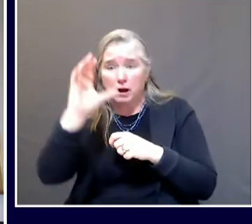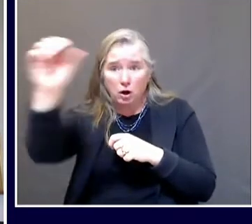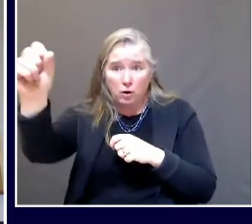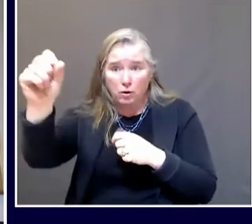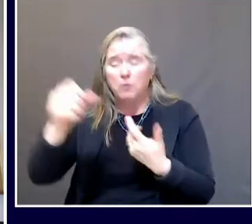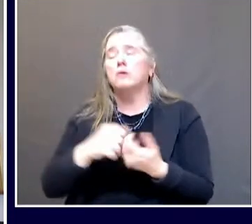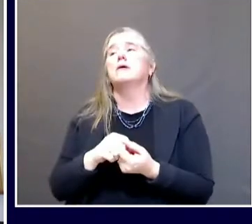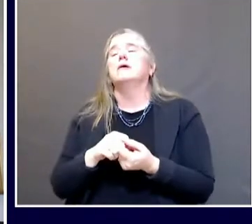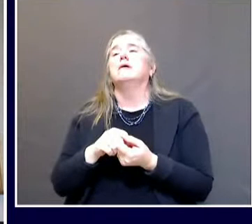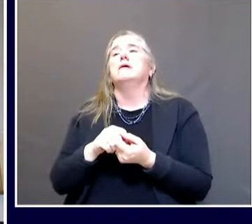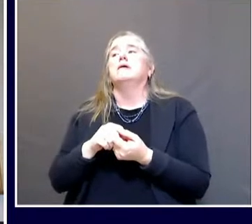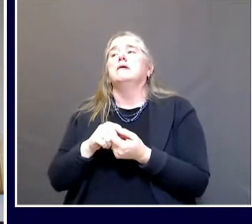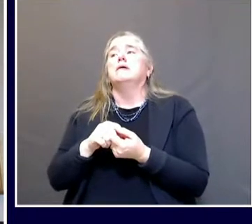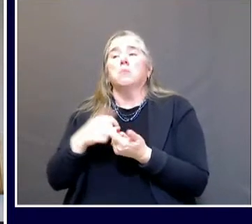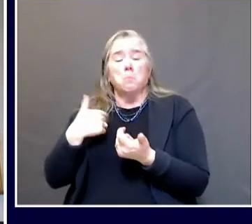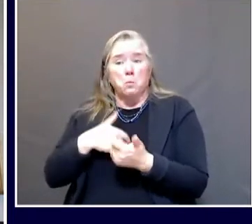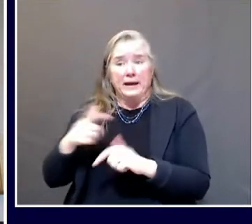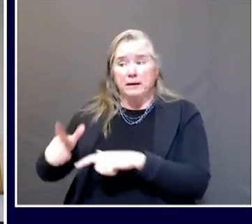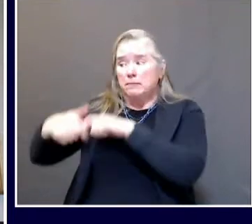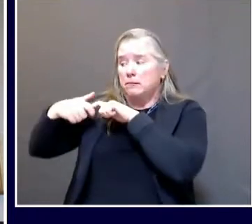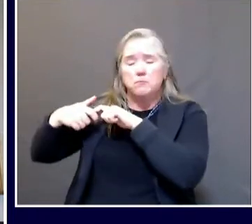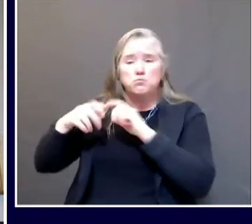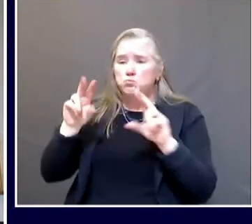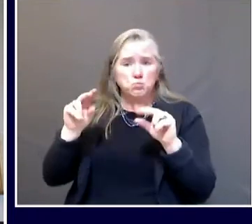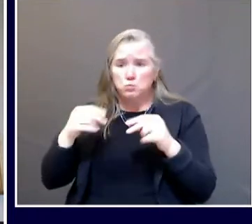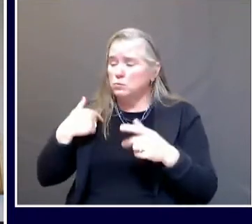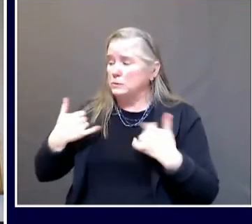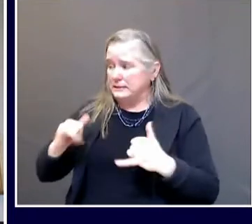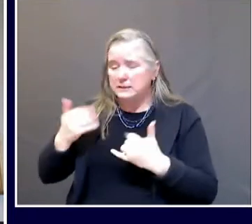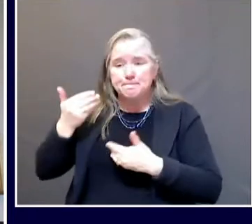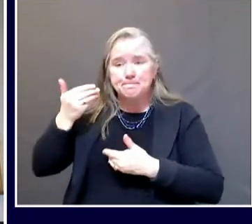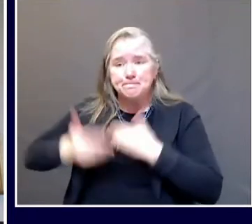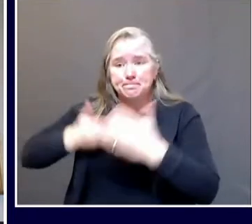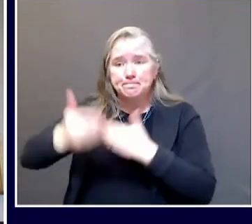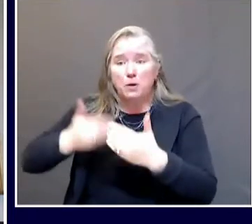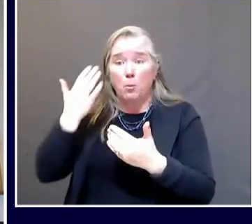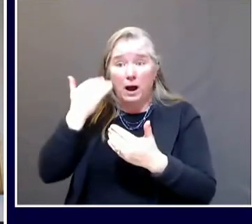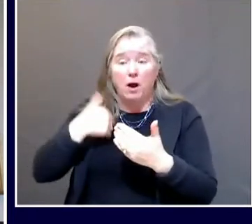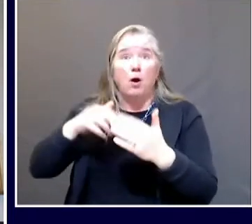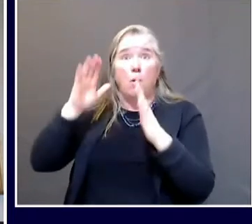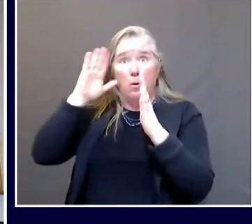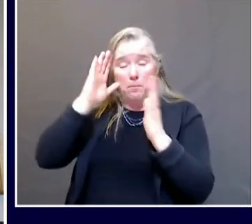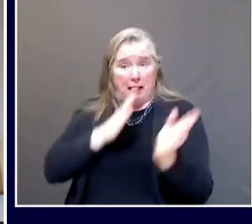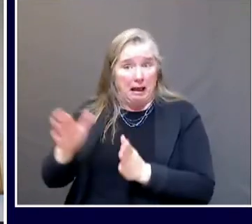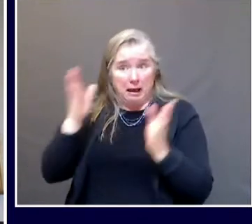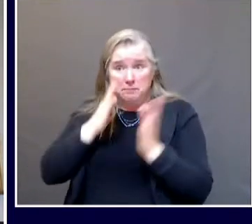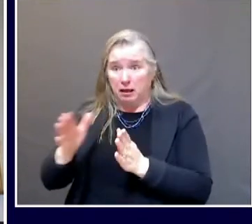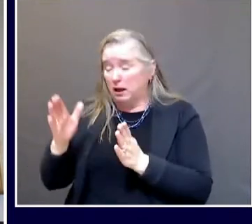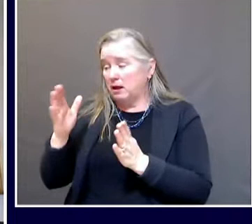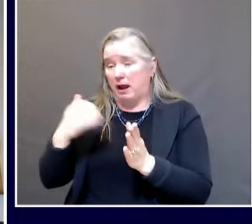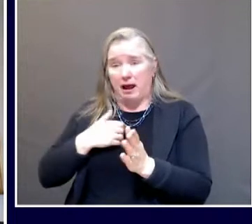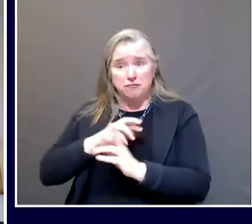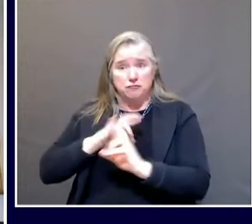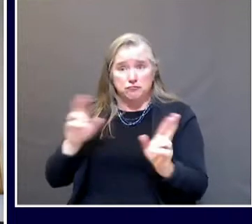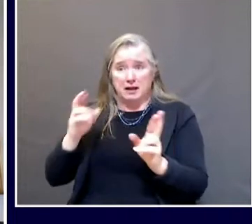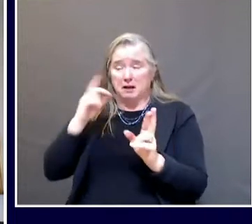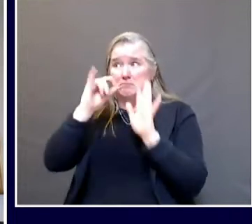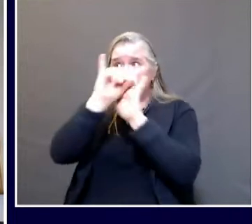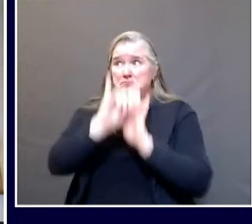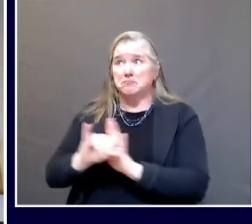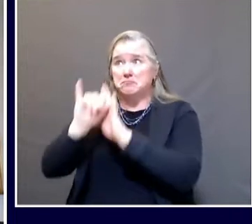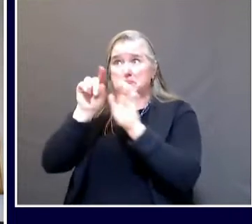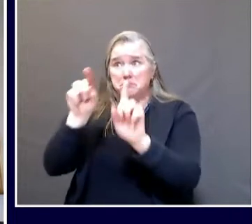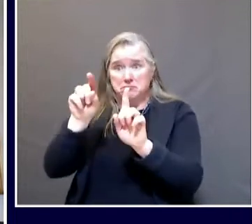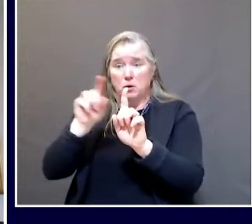efforts. We are still moving full speed ahead because if and when our vaccine supply increases, we want to be ready